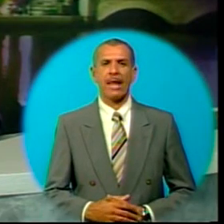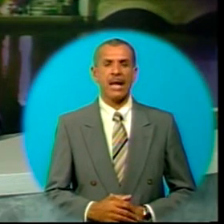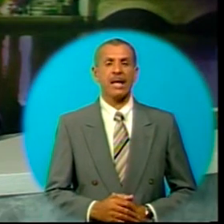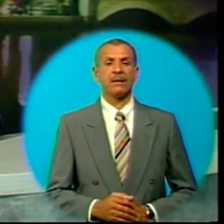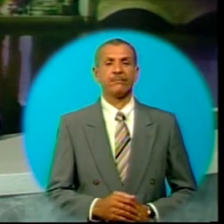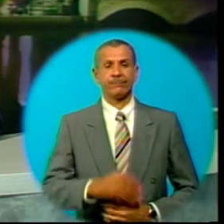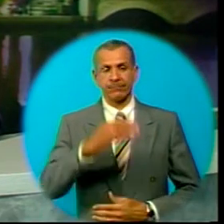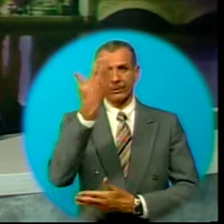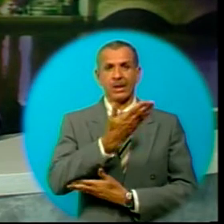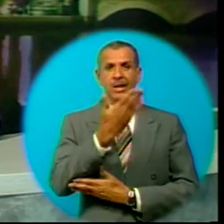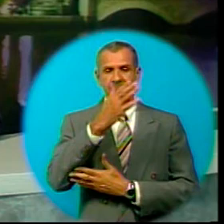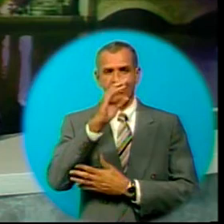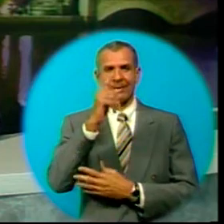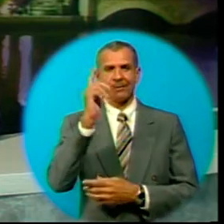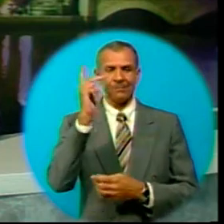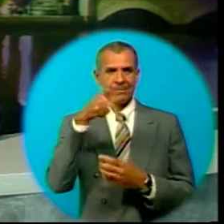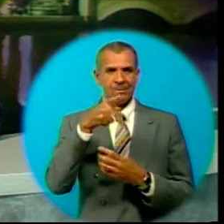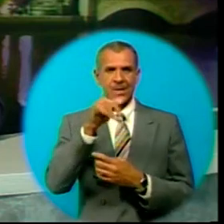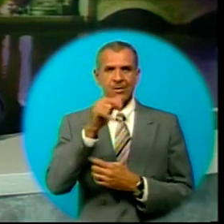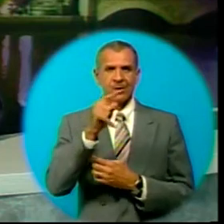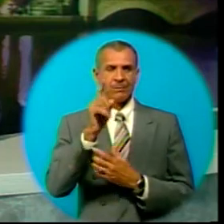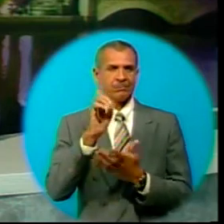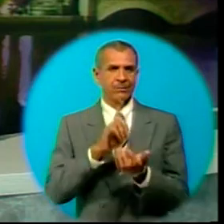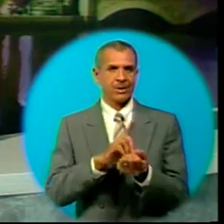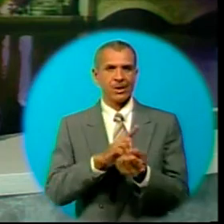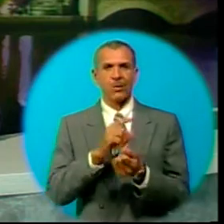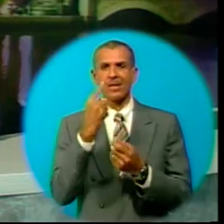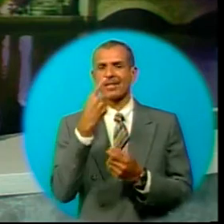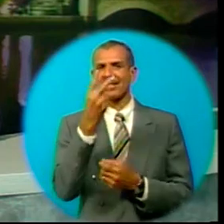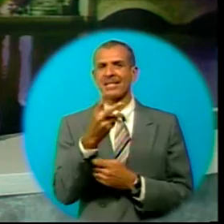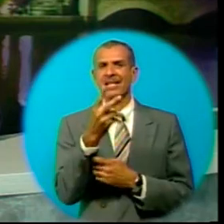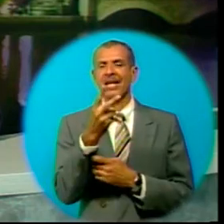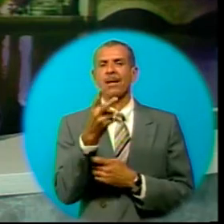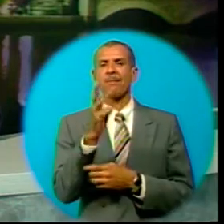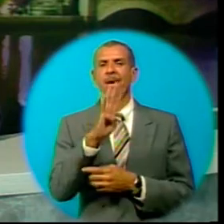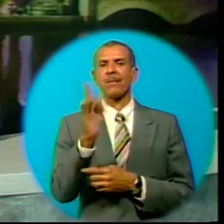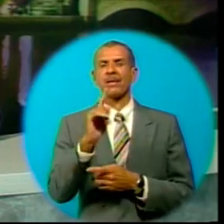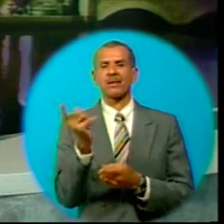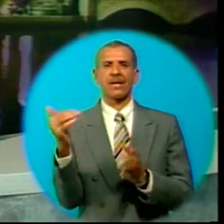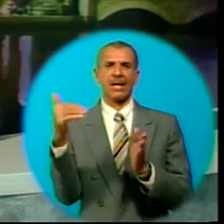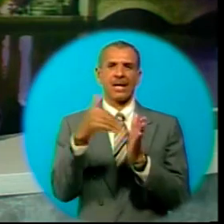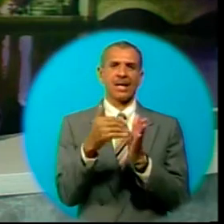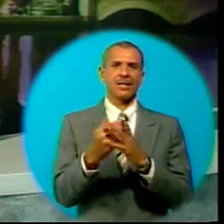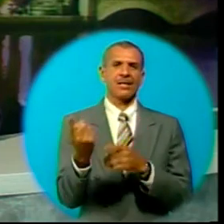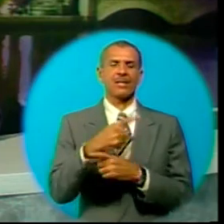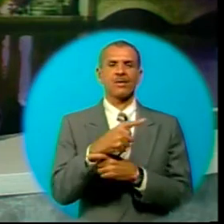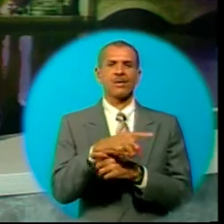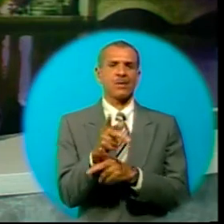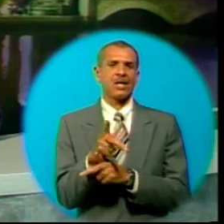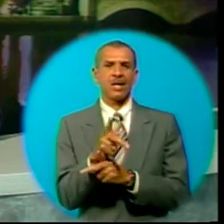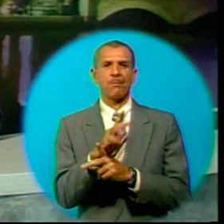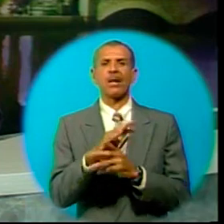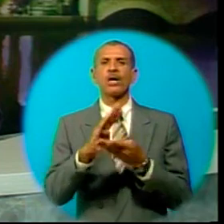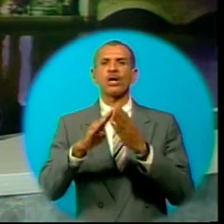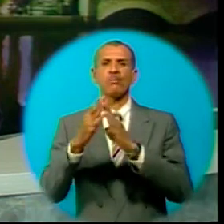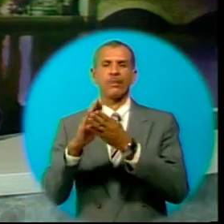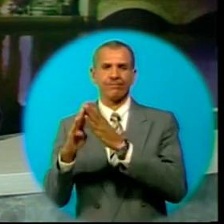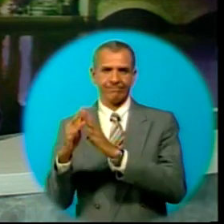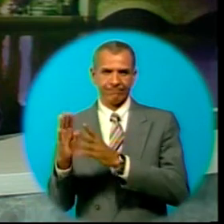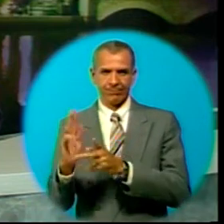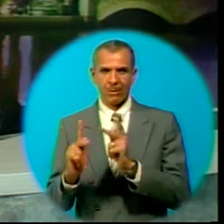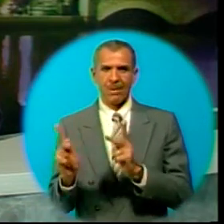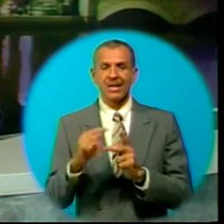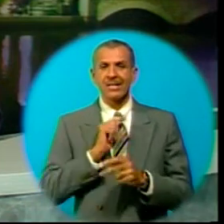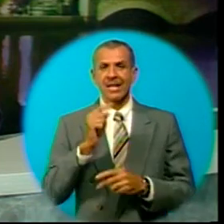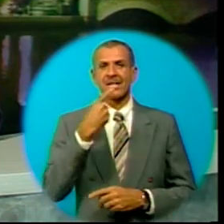Child psychologist Juanita Wharton wants to see Barbados revert to the days when children were looked after by the community. She's of the view that